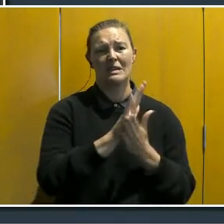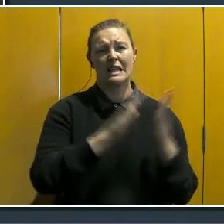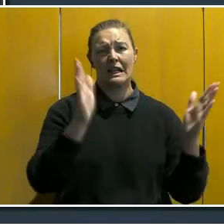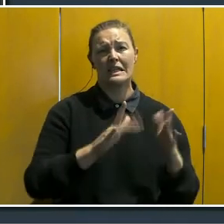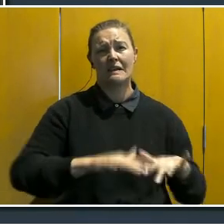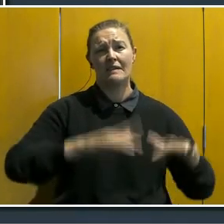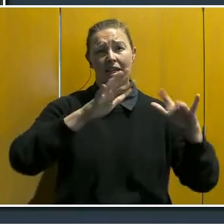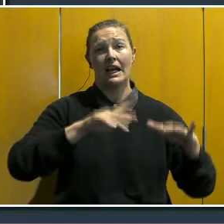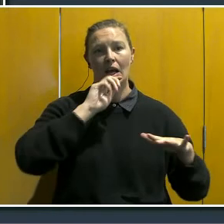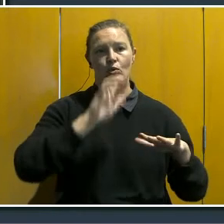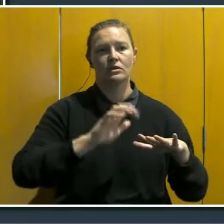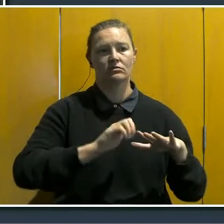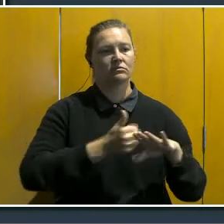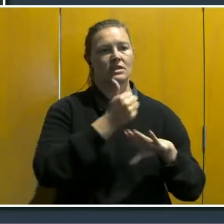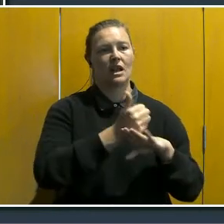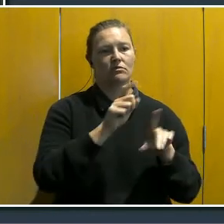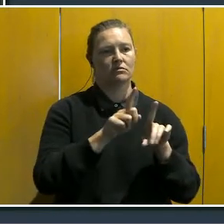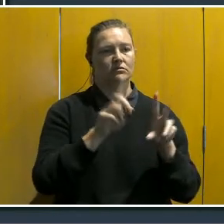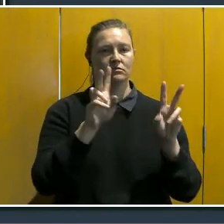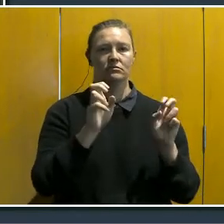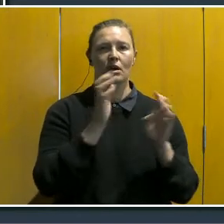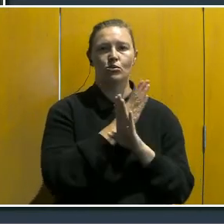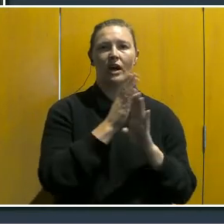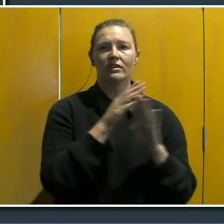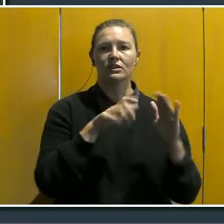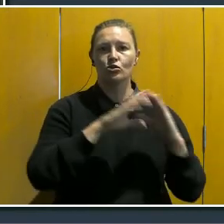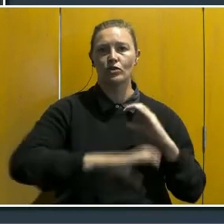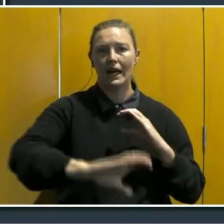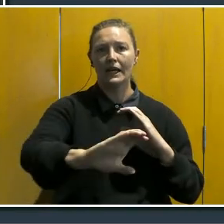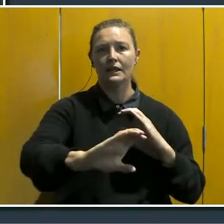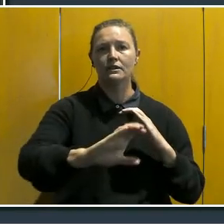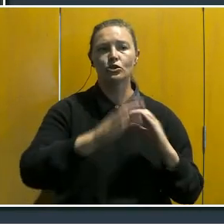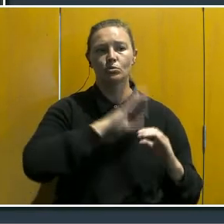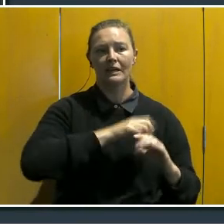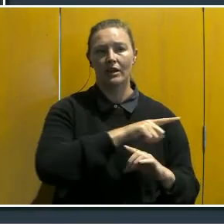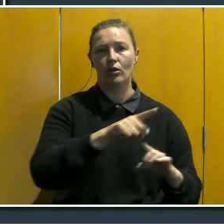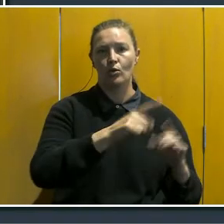creating what was to become a private drain for the benefit of those properties.